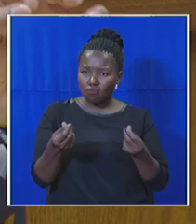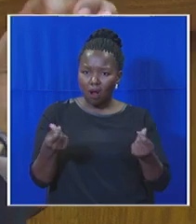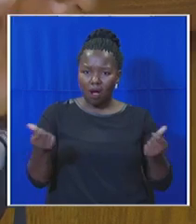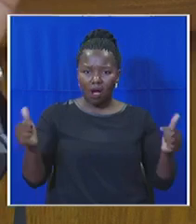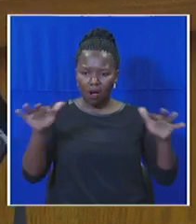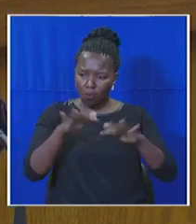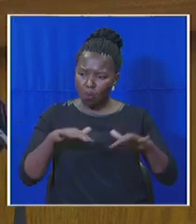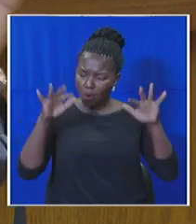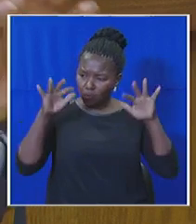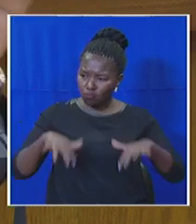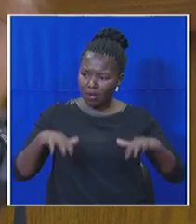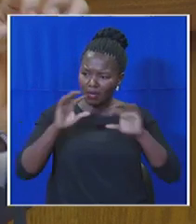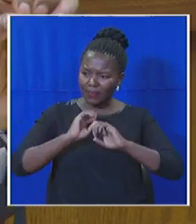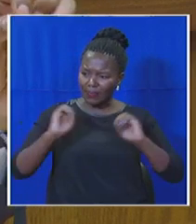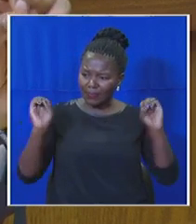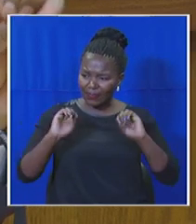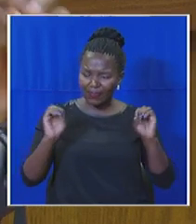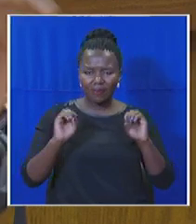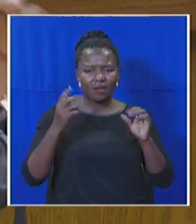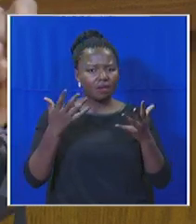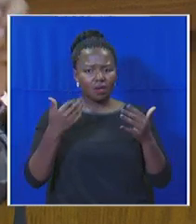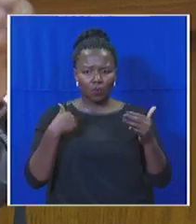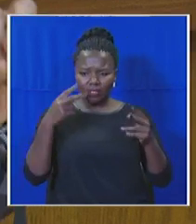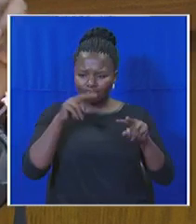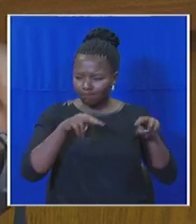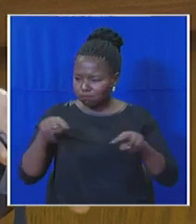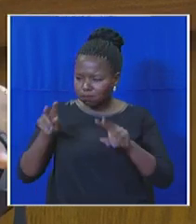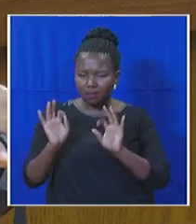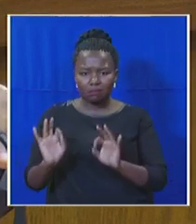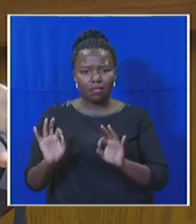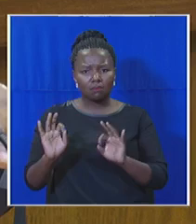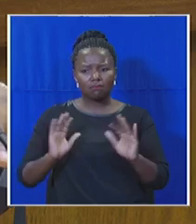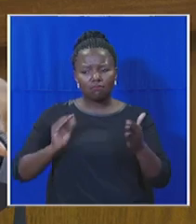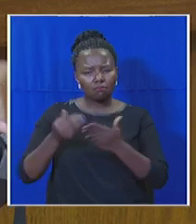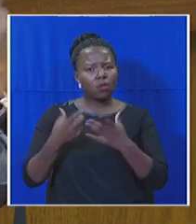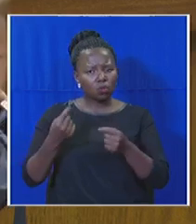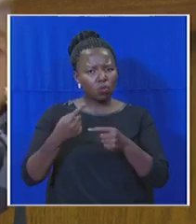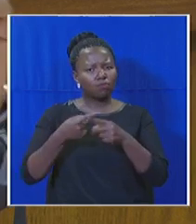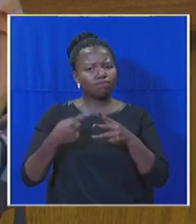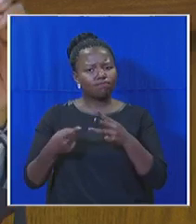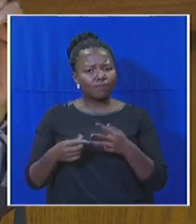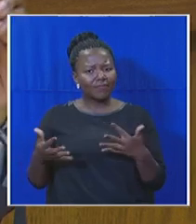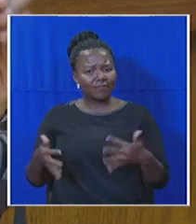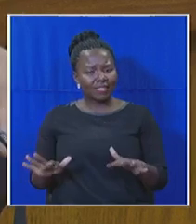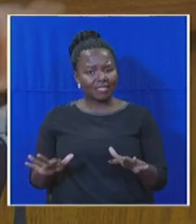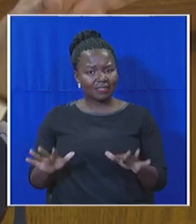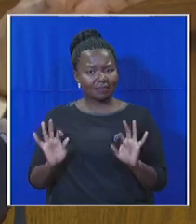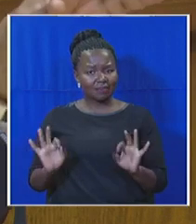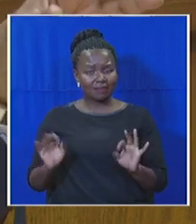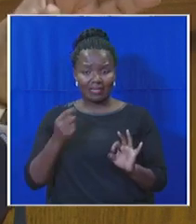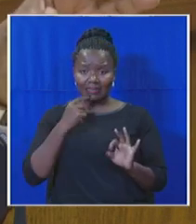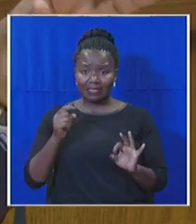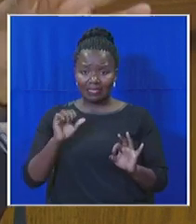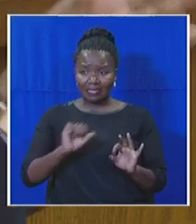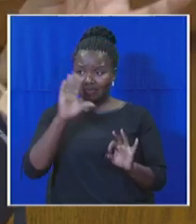areas and in specific provinces, this is what it has done. It has not declared it as a national